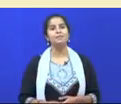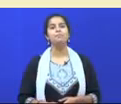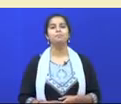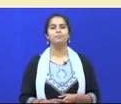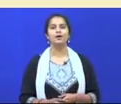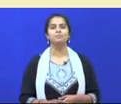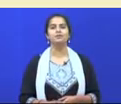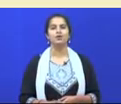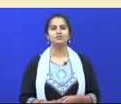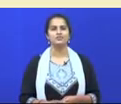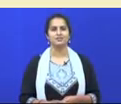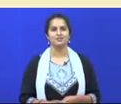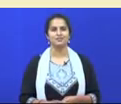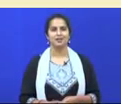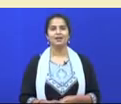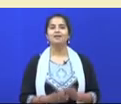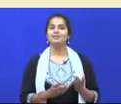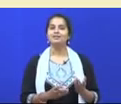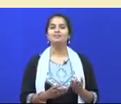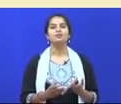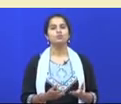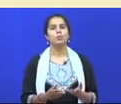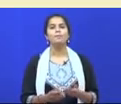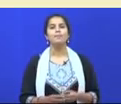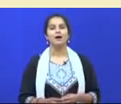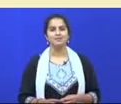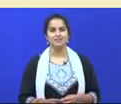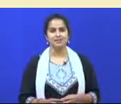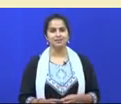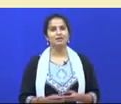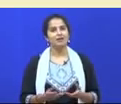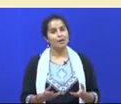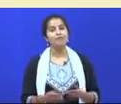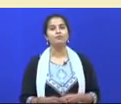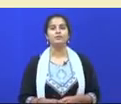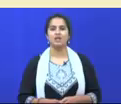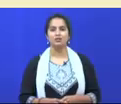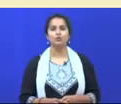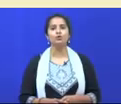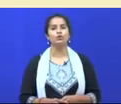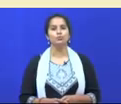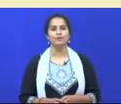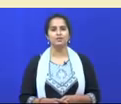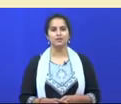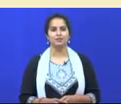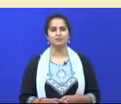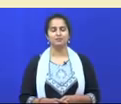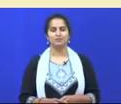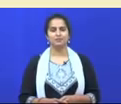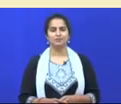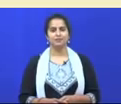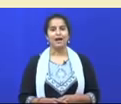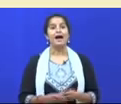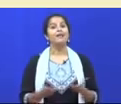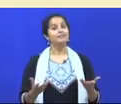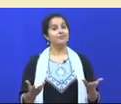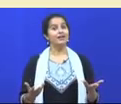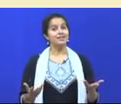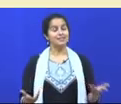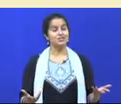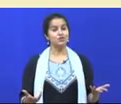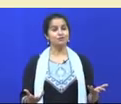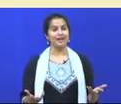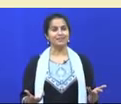that same Brahman consciousness. Tat, Tvam, Asi, coming from the Chandogya Upanishad. And